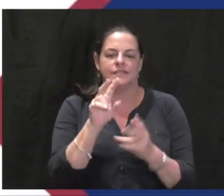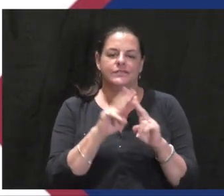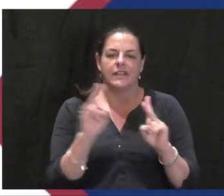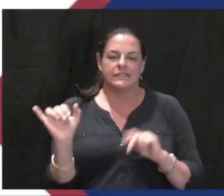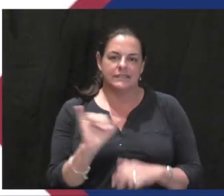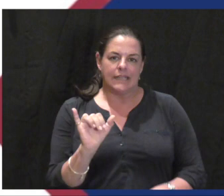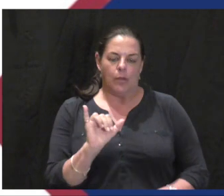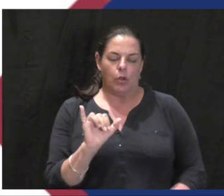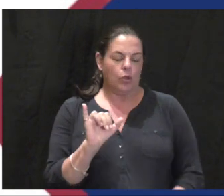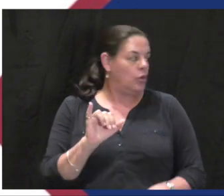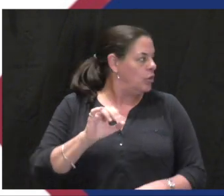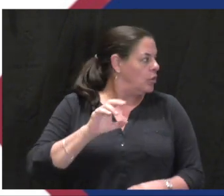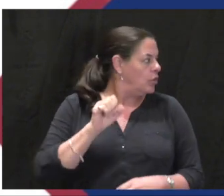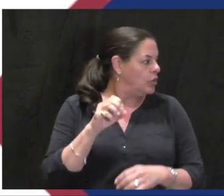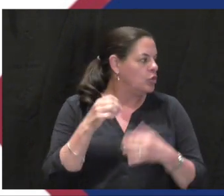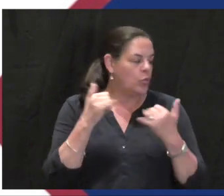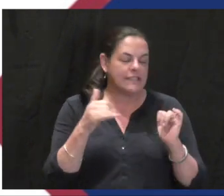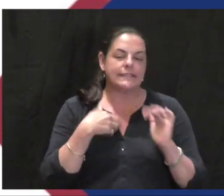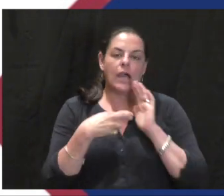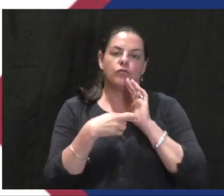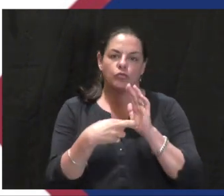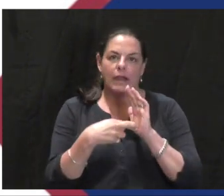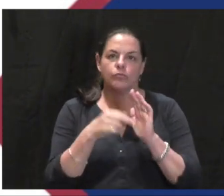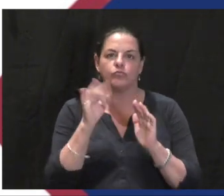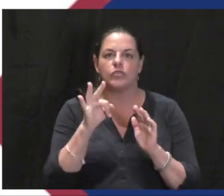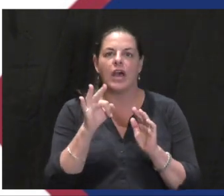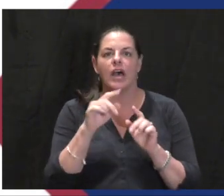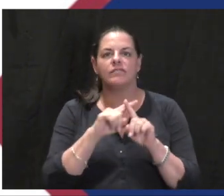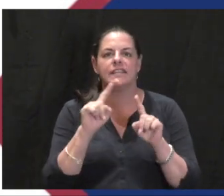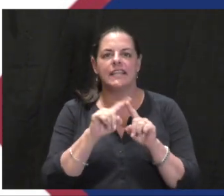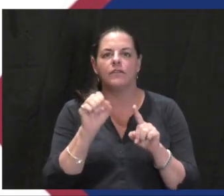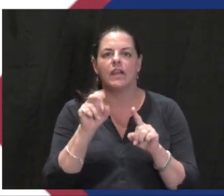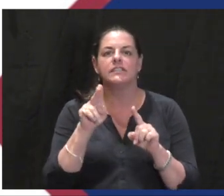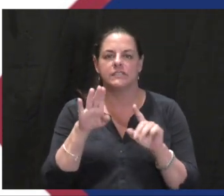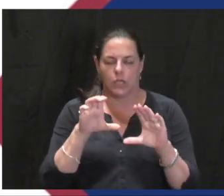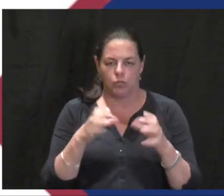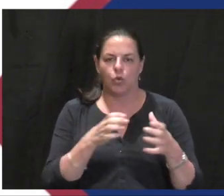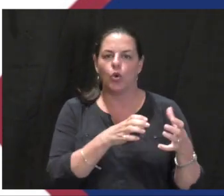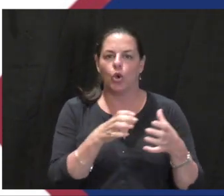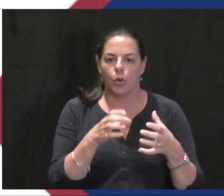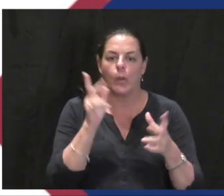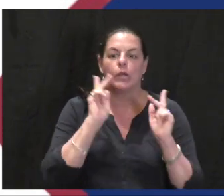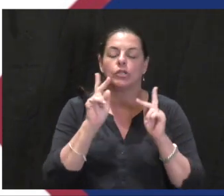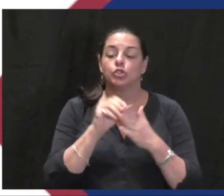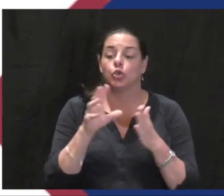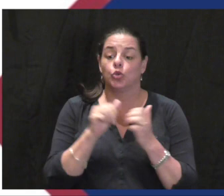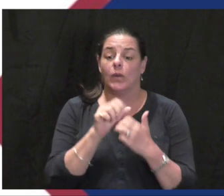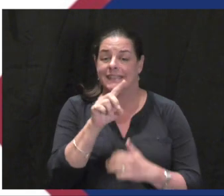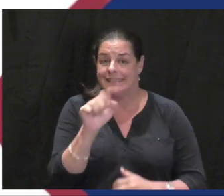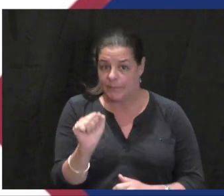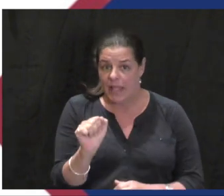have overrepresentation in our black subgroup, our ED, and students with disabilities.